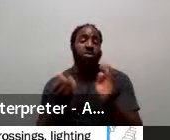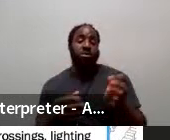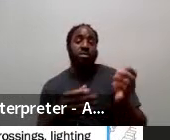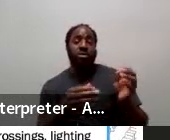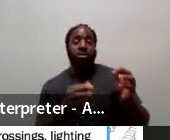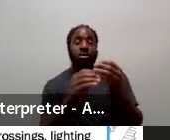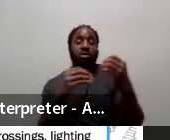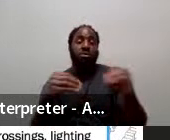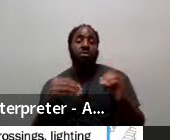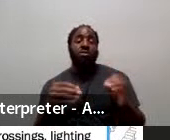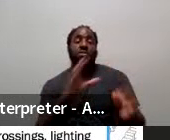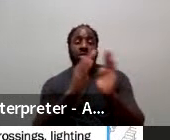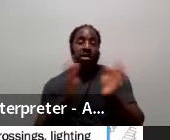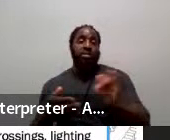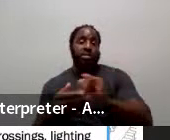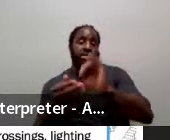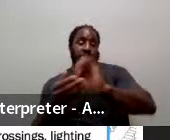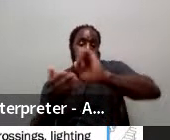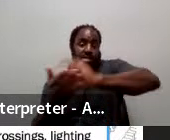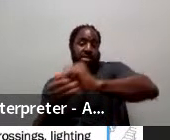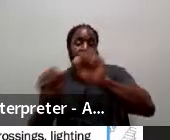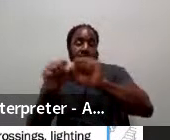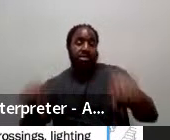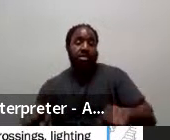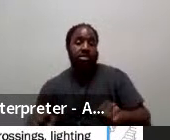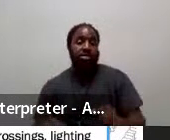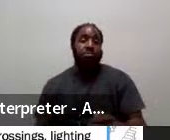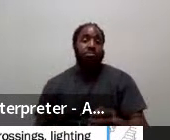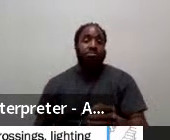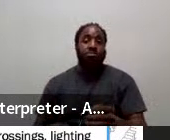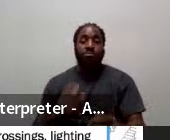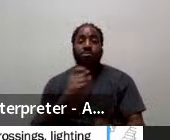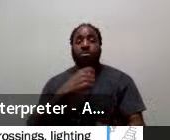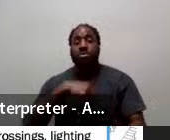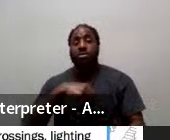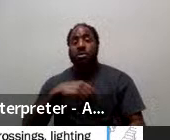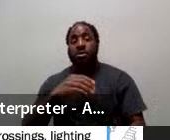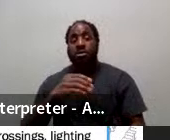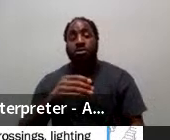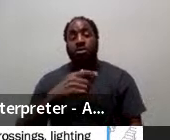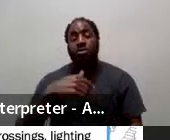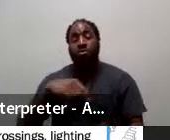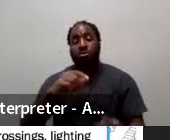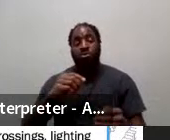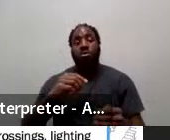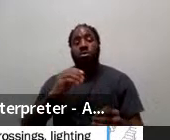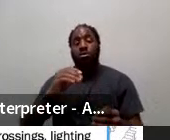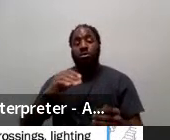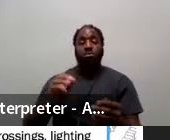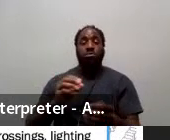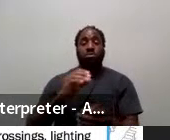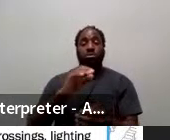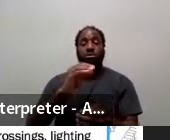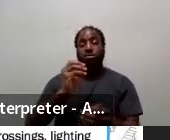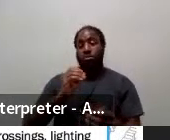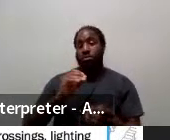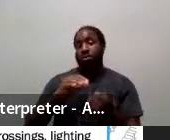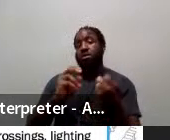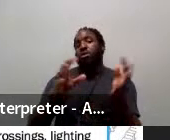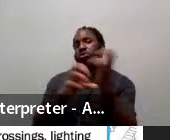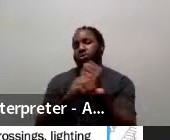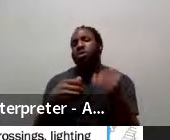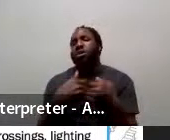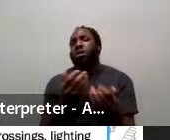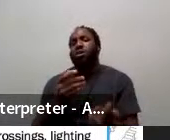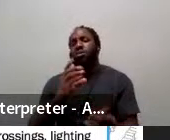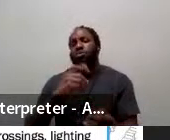station. Bronxdale Road, White Plains Road, and Unionport Road were also important focuses of our conversation. In short, how do we make